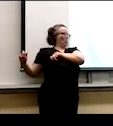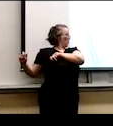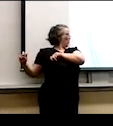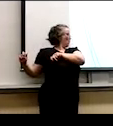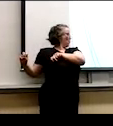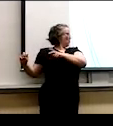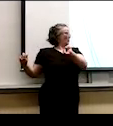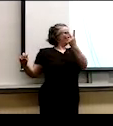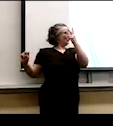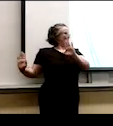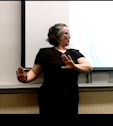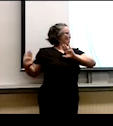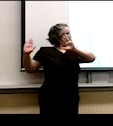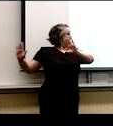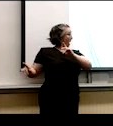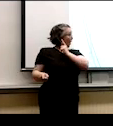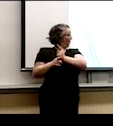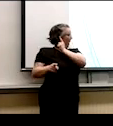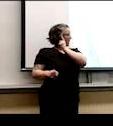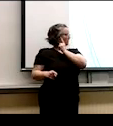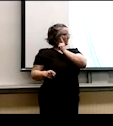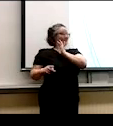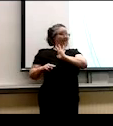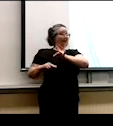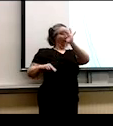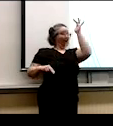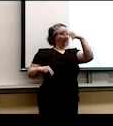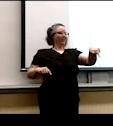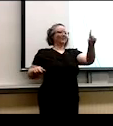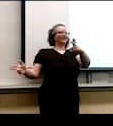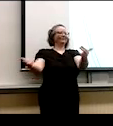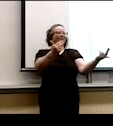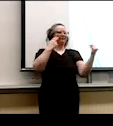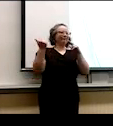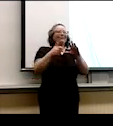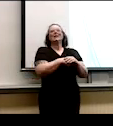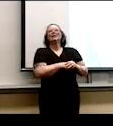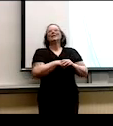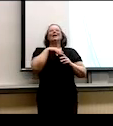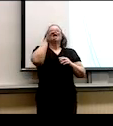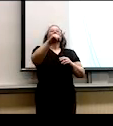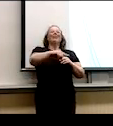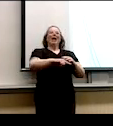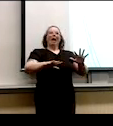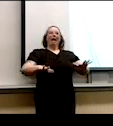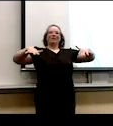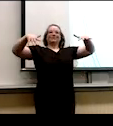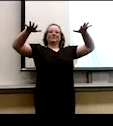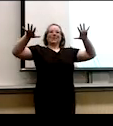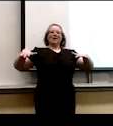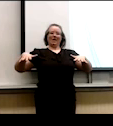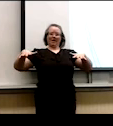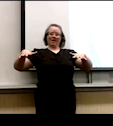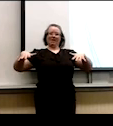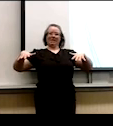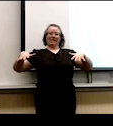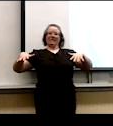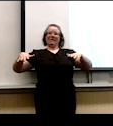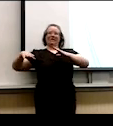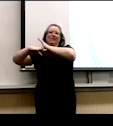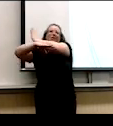know. Yeah. The spectrum of anxiety and depressive symptoms. And I'm going to mention another psychiatric